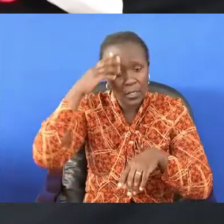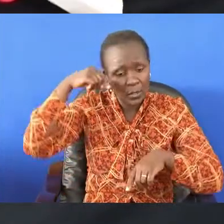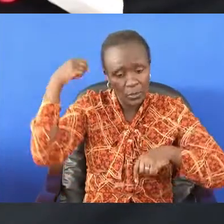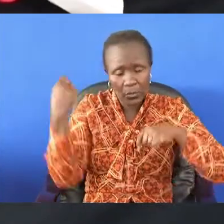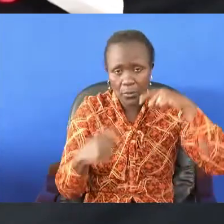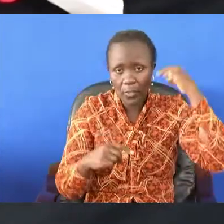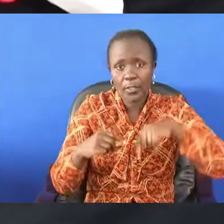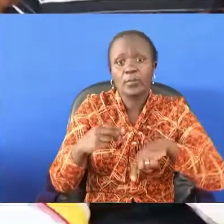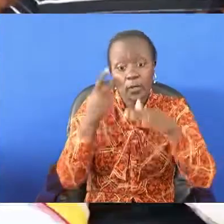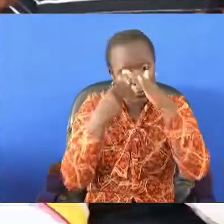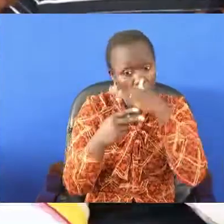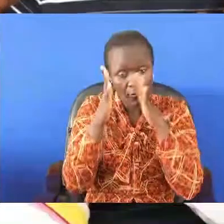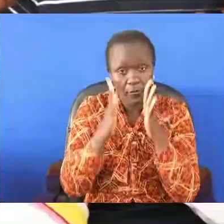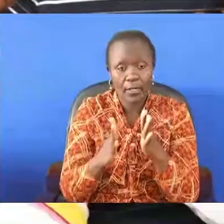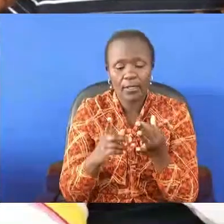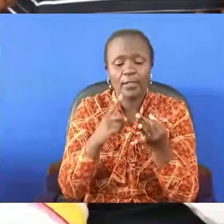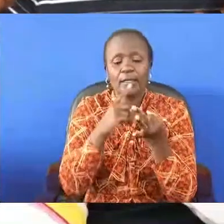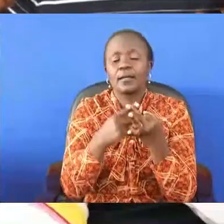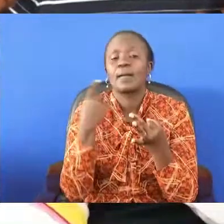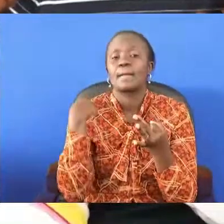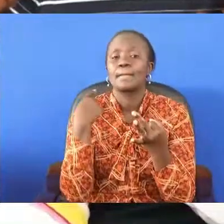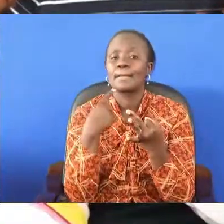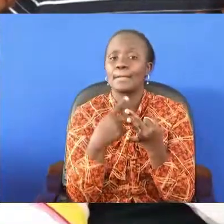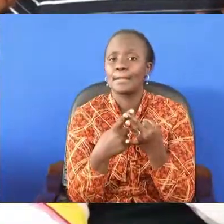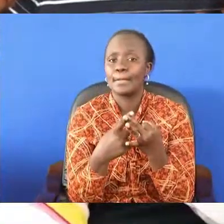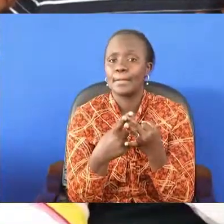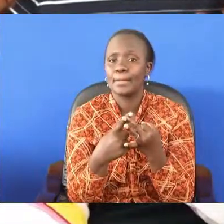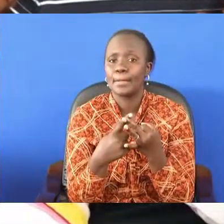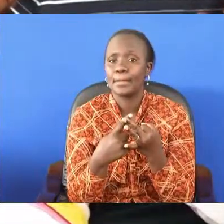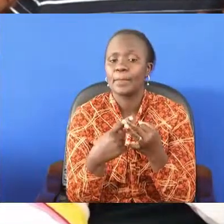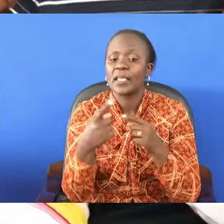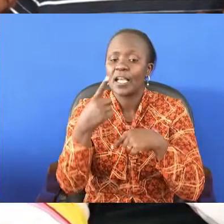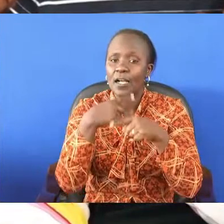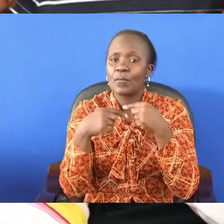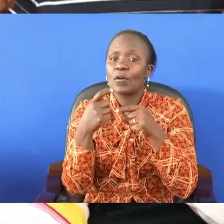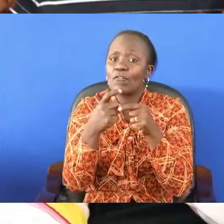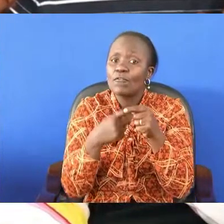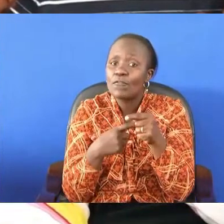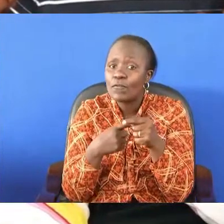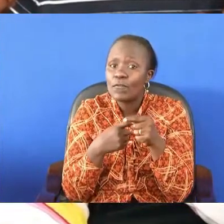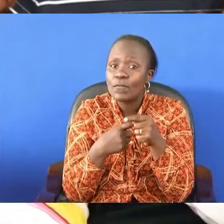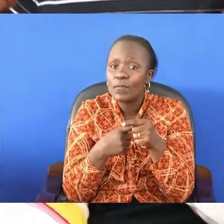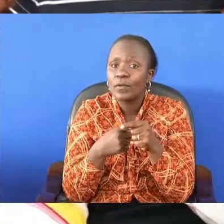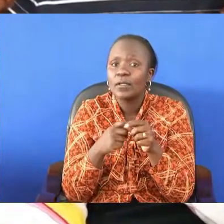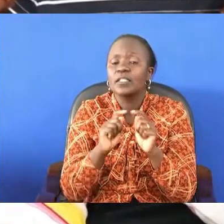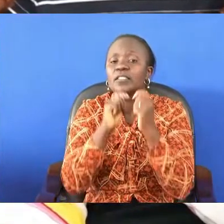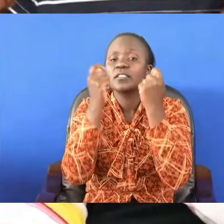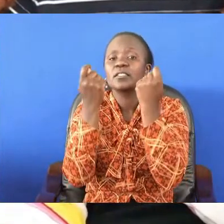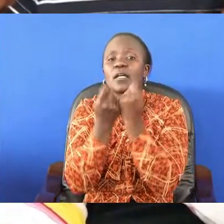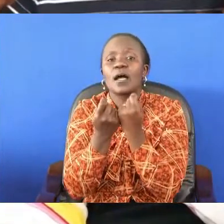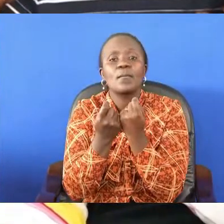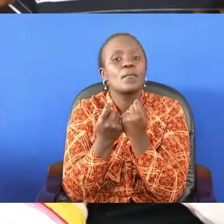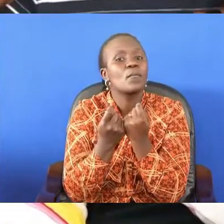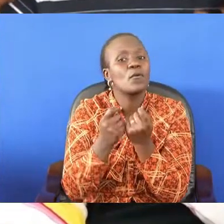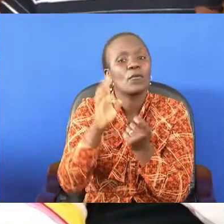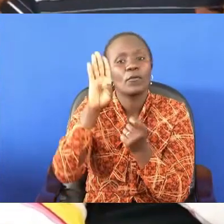prophet. I know. And number three, I come from the tribe of